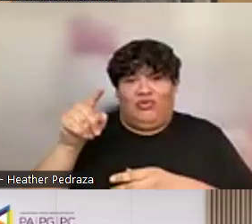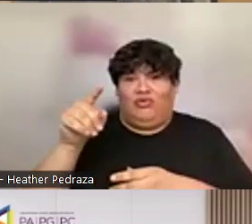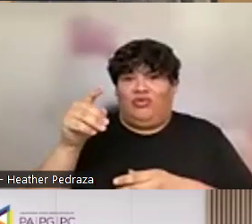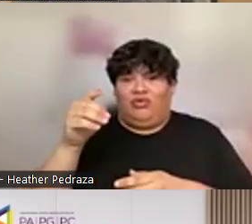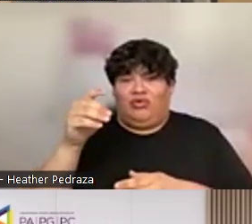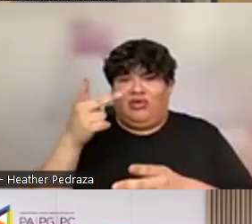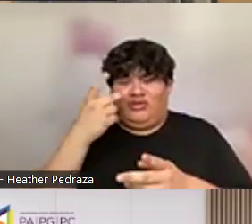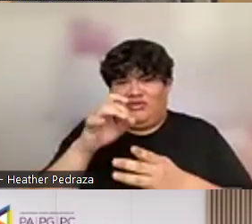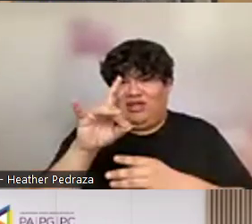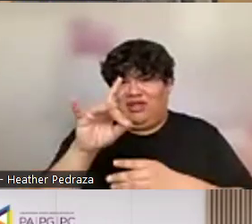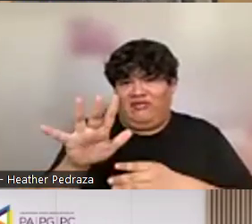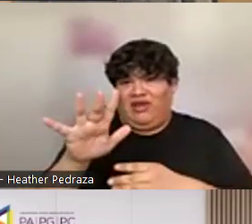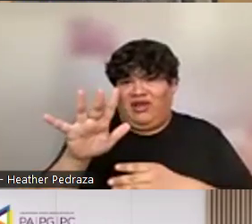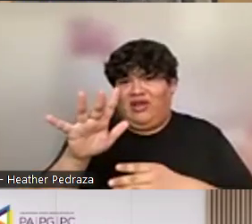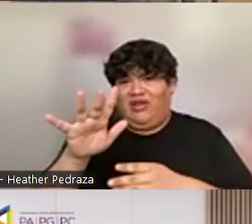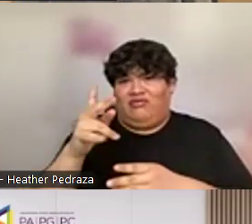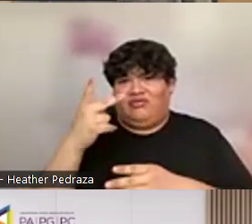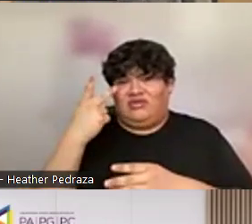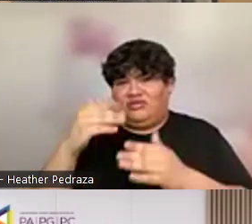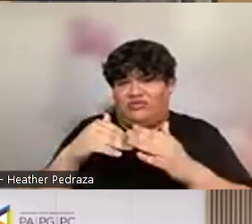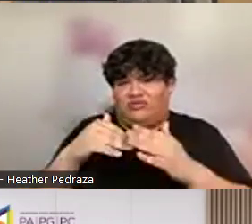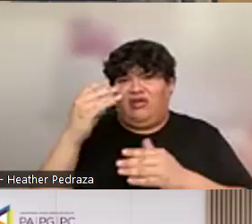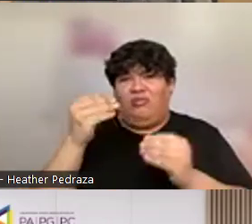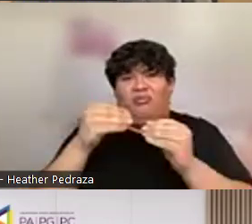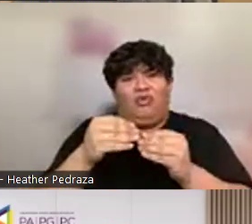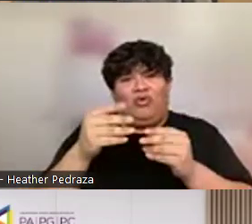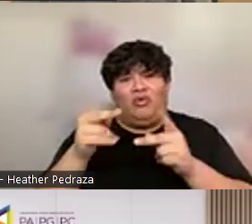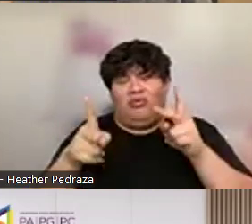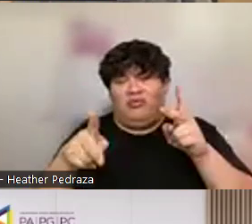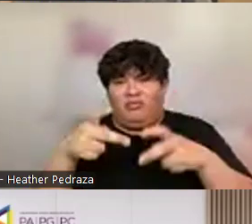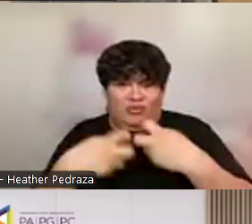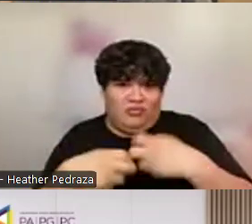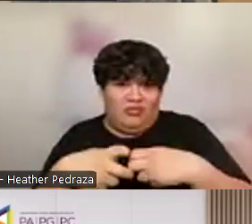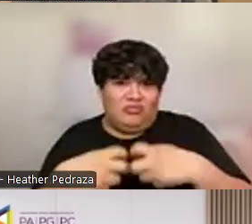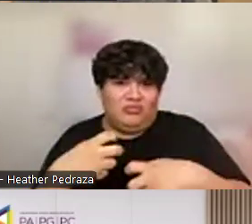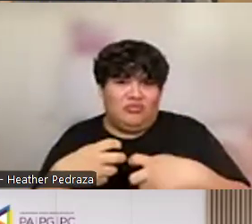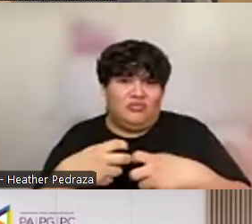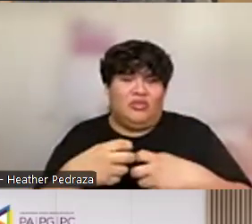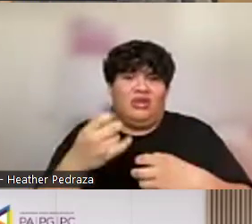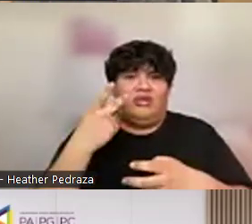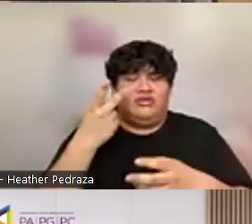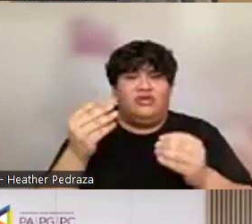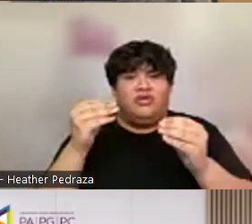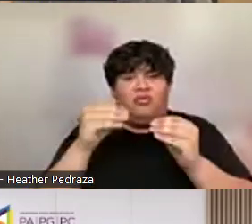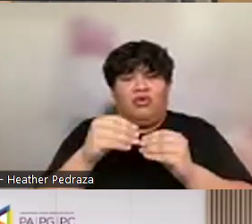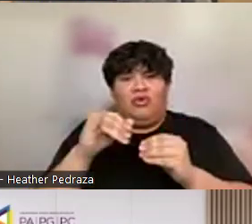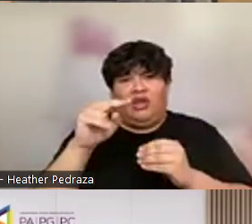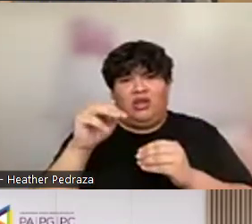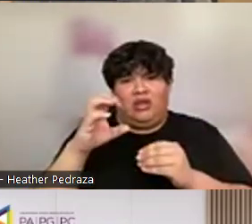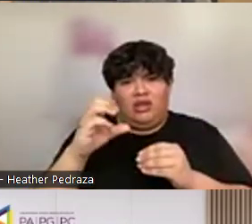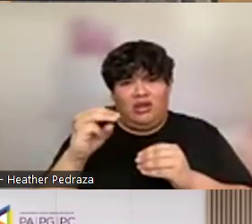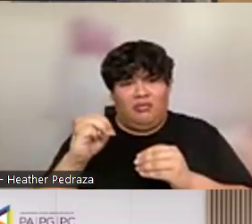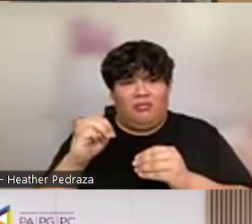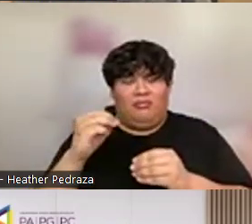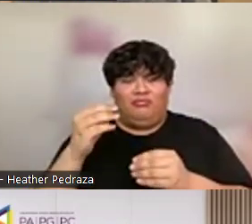for 85, we usually tend to see issues that are more related to income stabilization. Is there